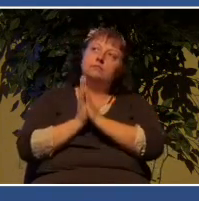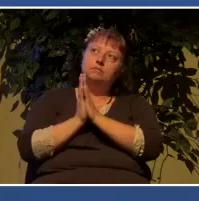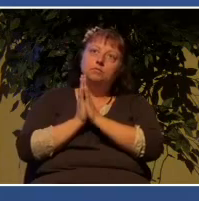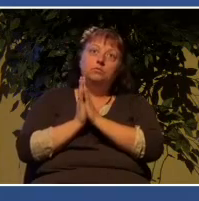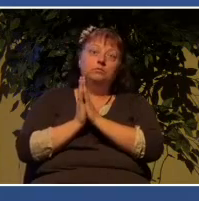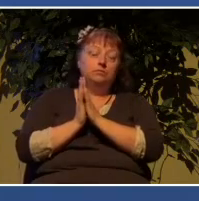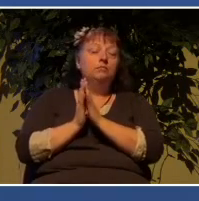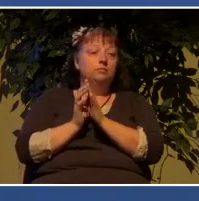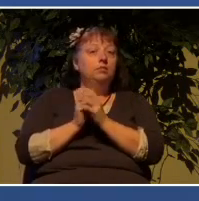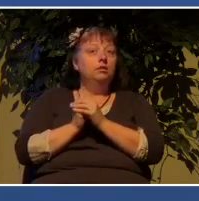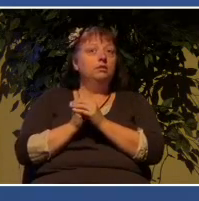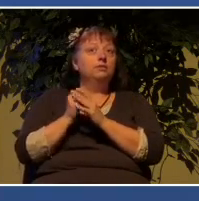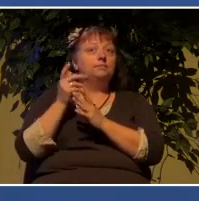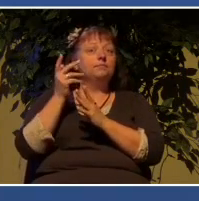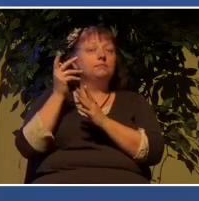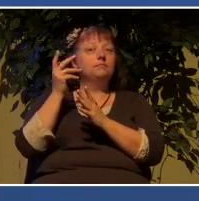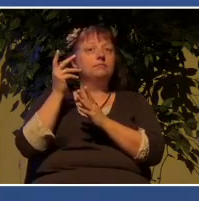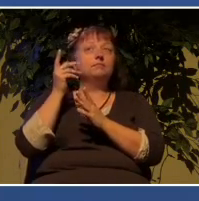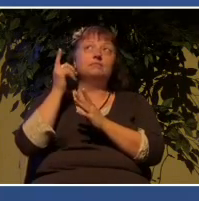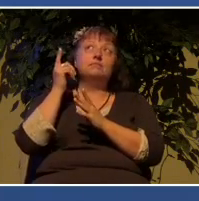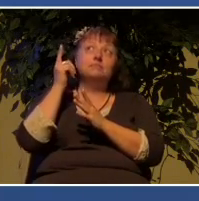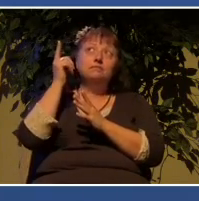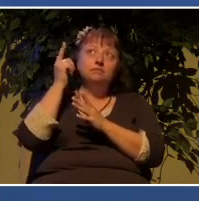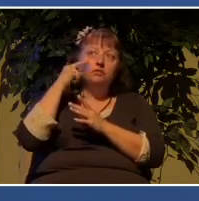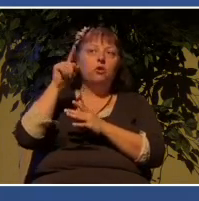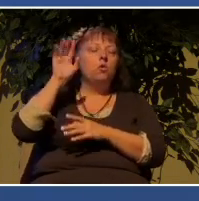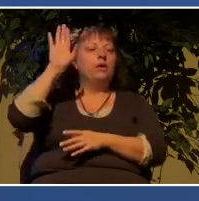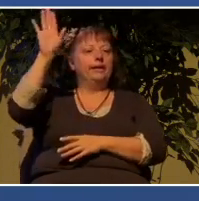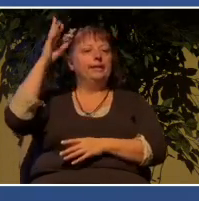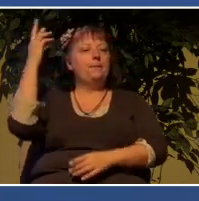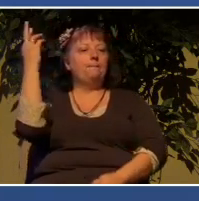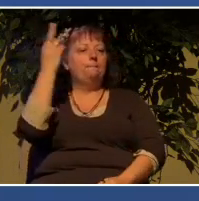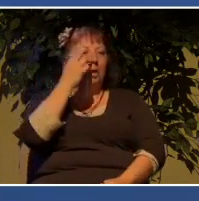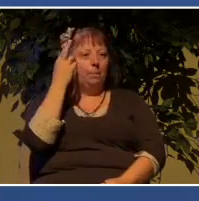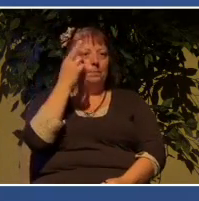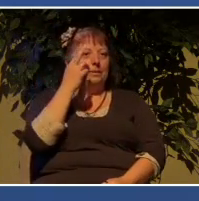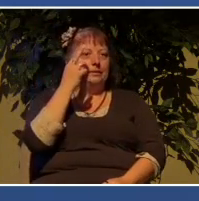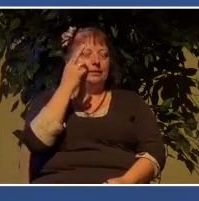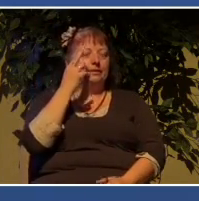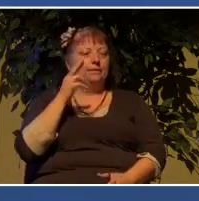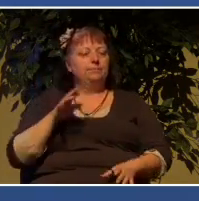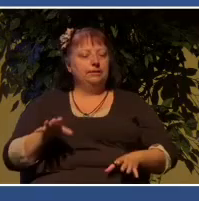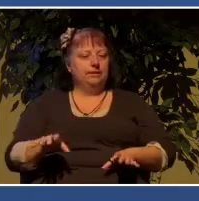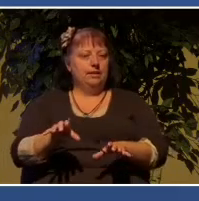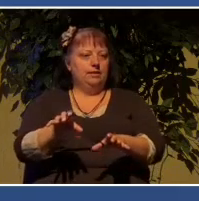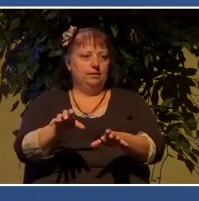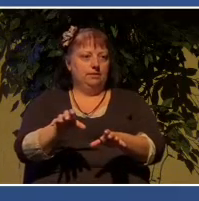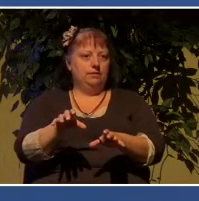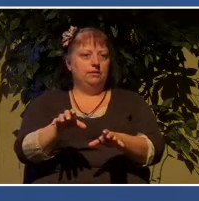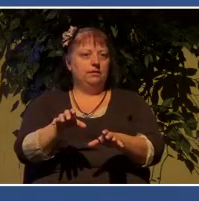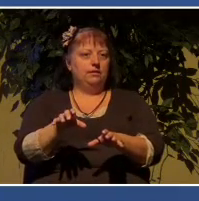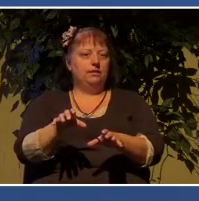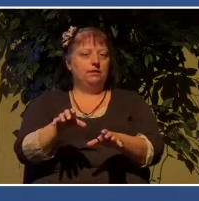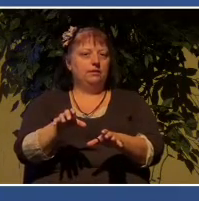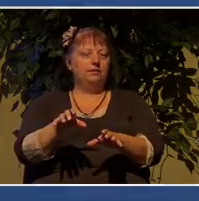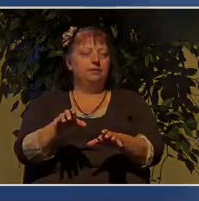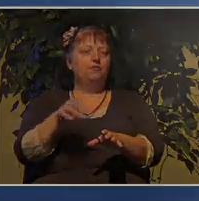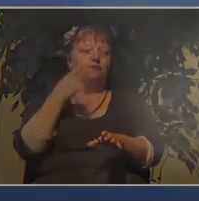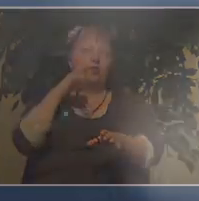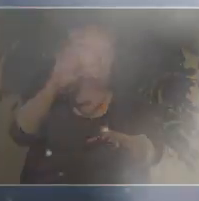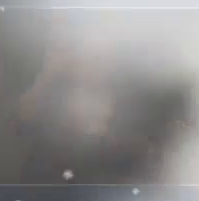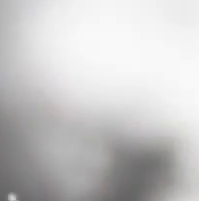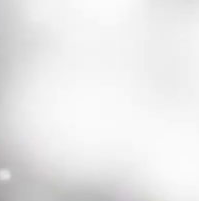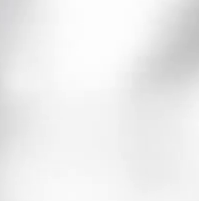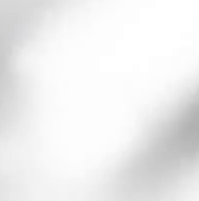so that his purposes will be accomplished in our day and age for his glory.